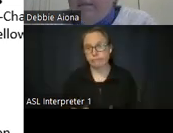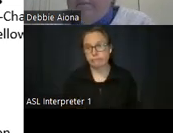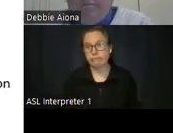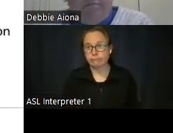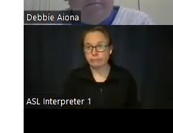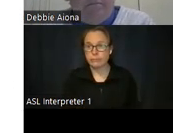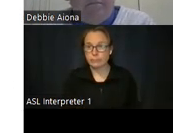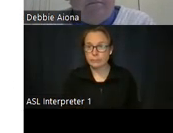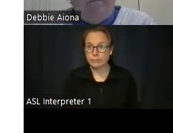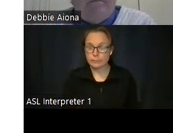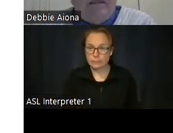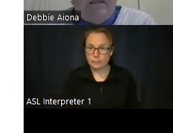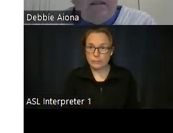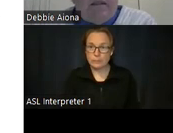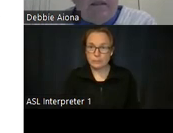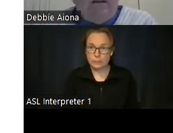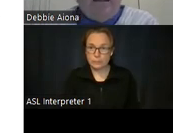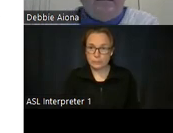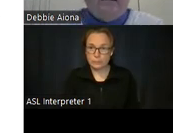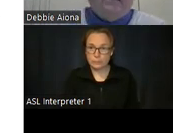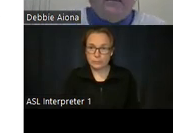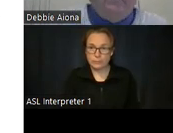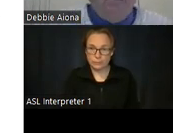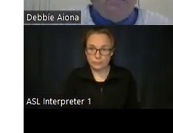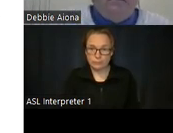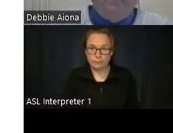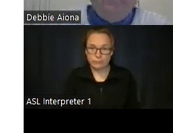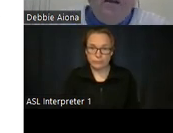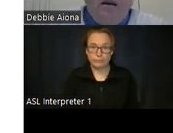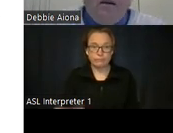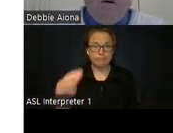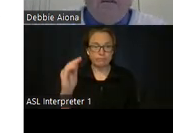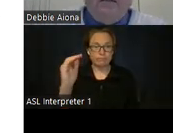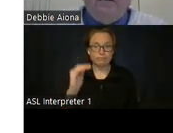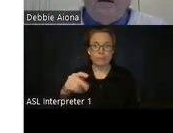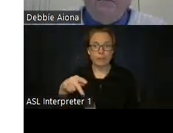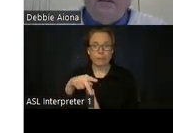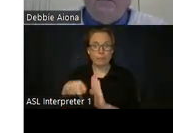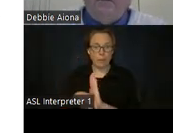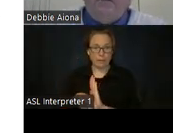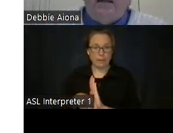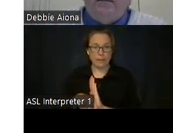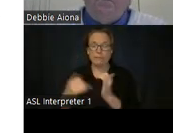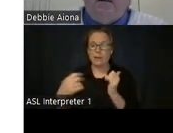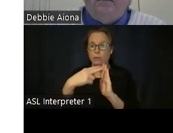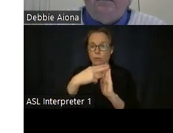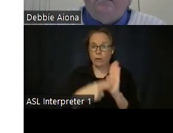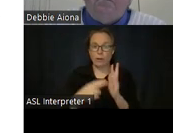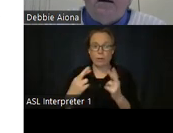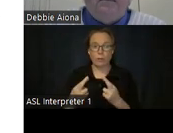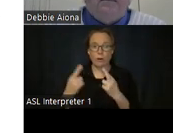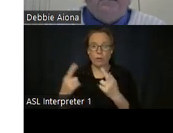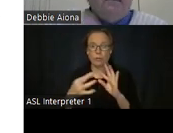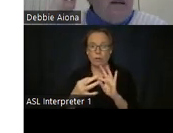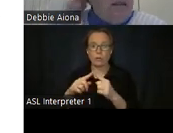Okay, next section, policy. Policy recommendations related to policies